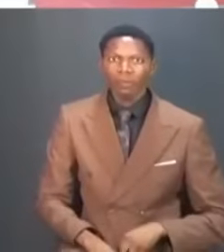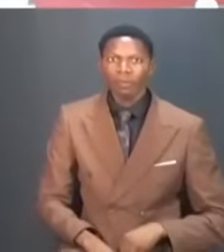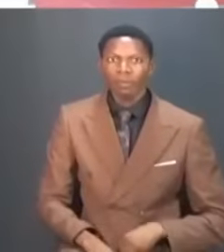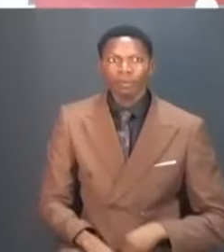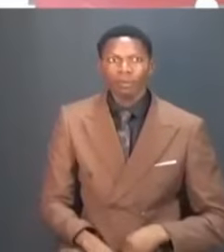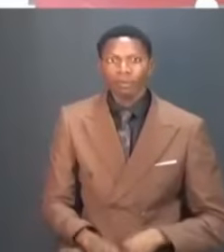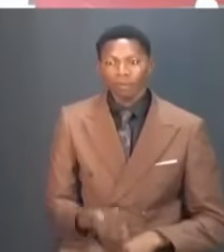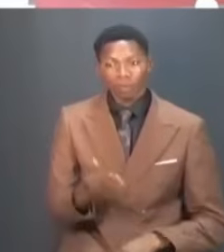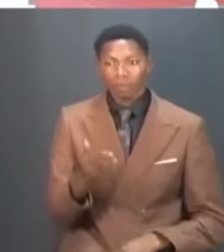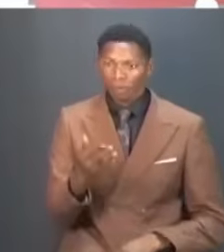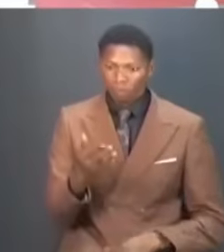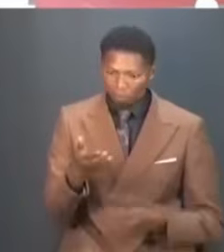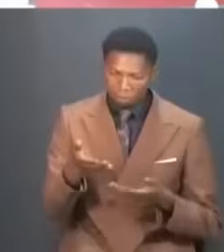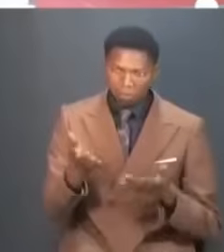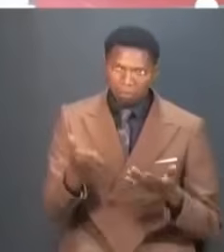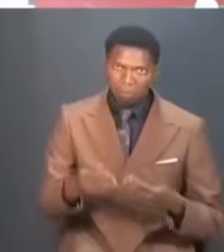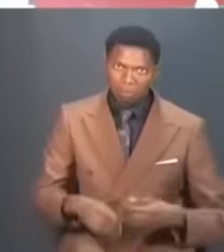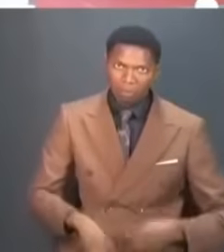Yeah, permission granted.